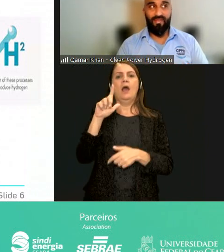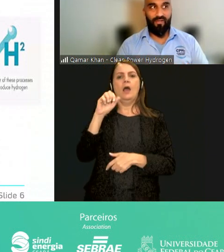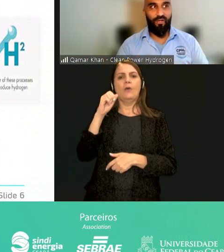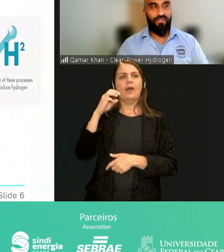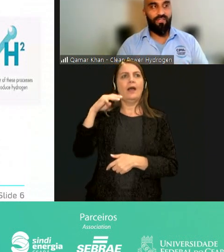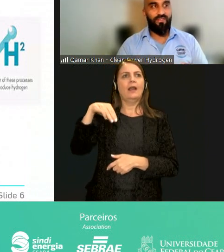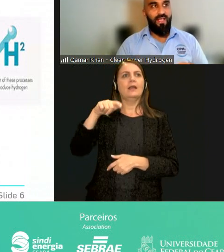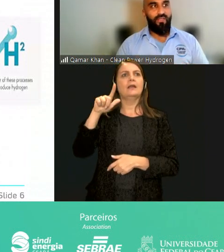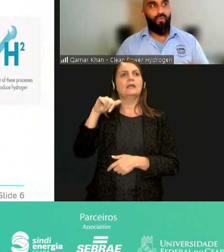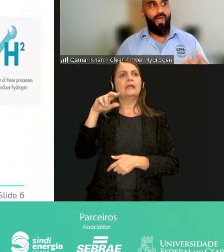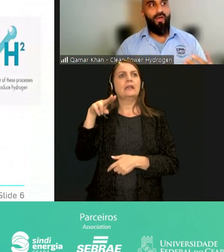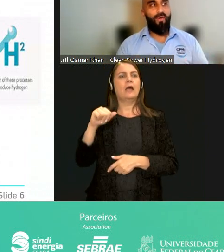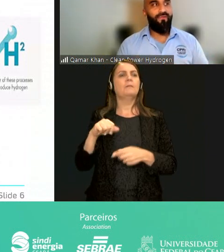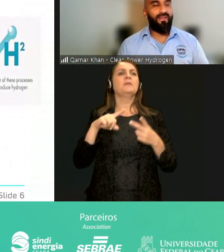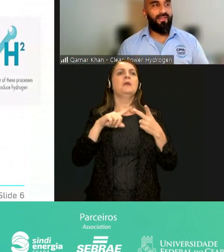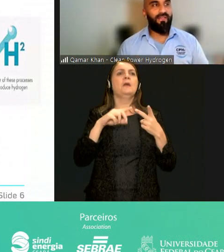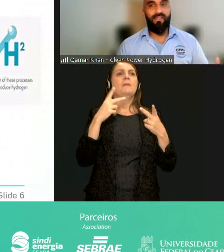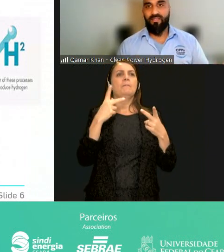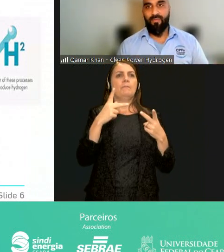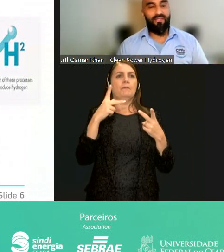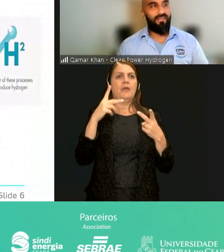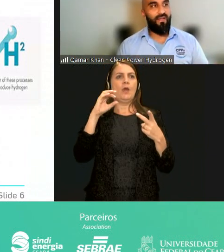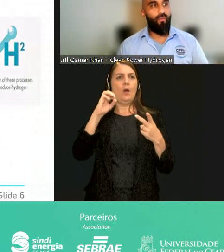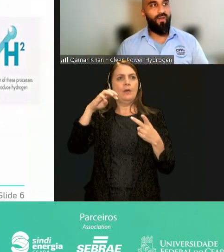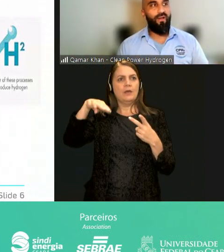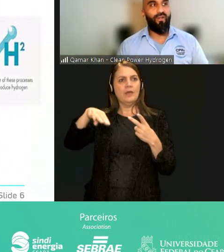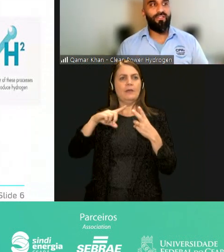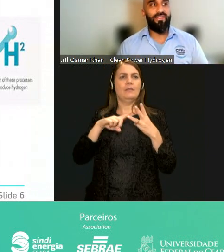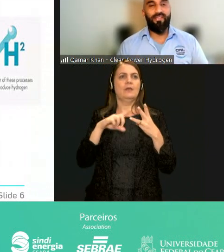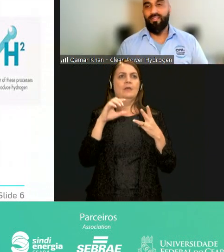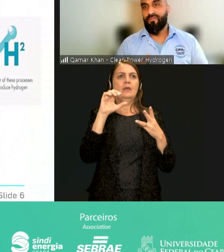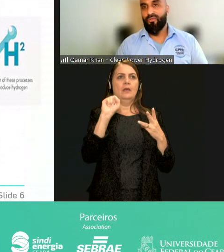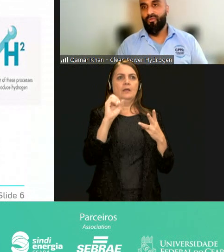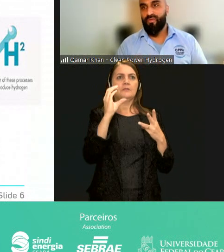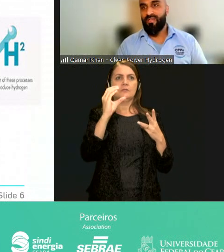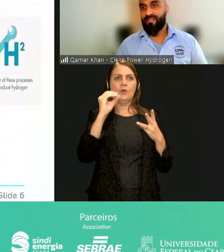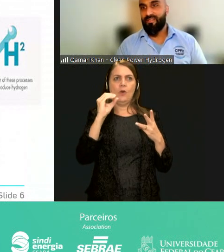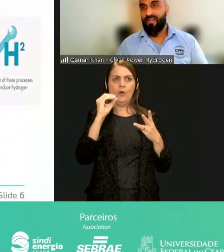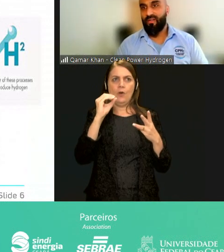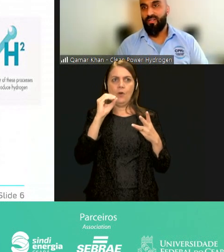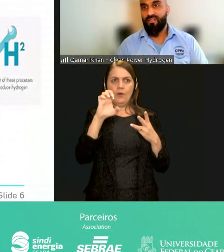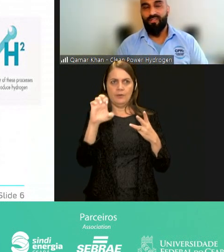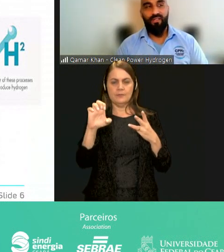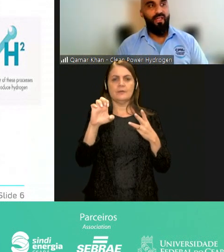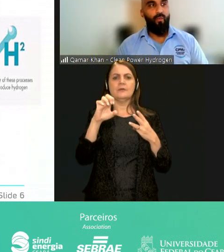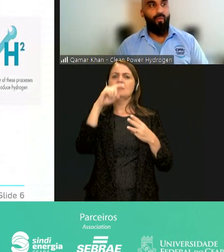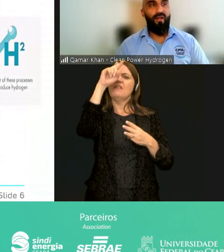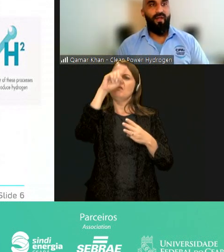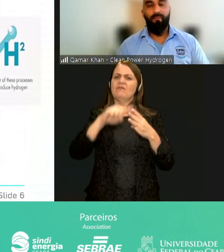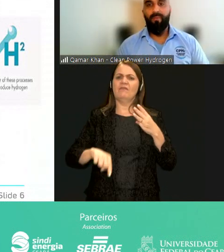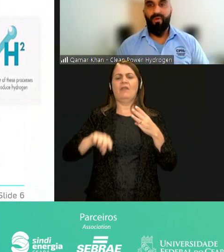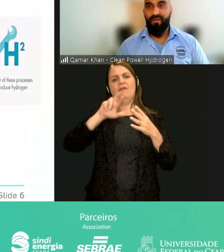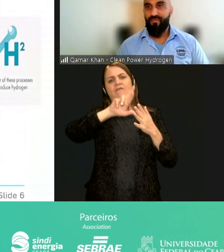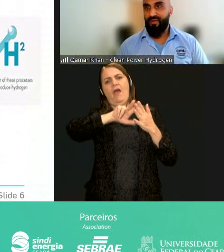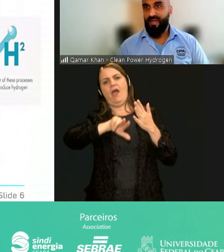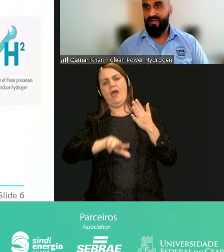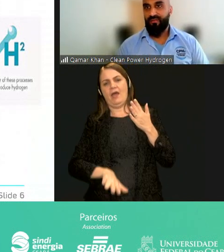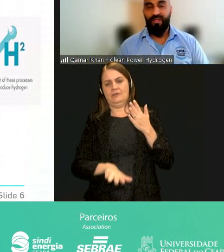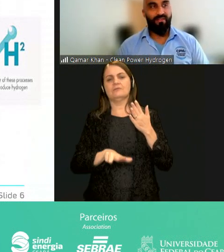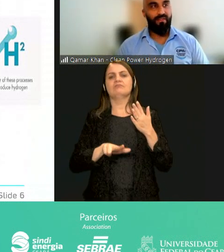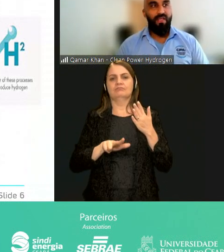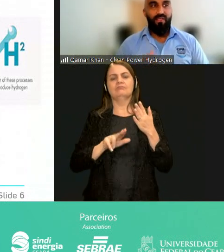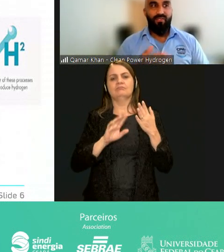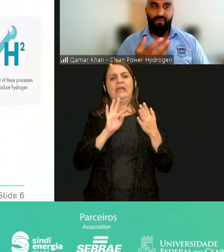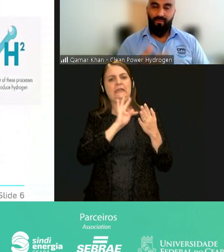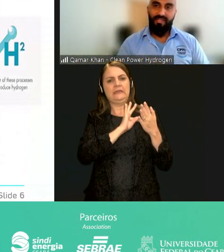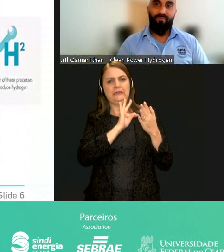about the technologies. So where we fit into this mix is that we're an alternative to the existing technologies. We're a membrane-free